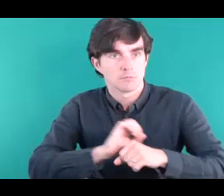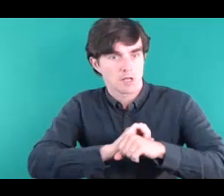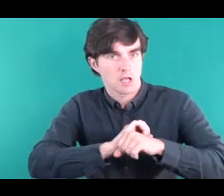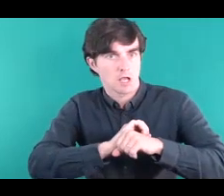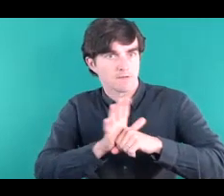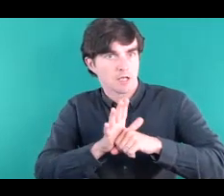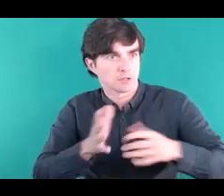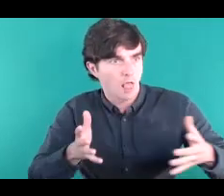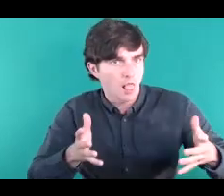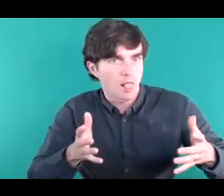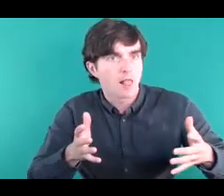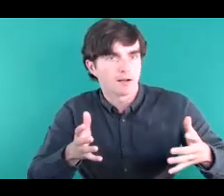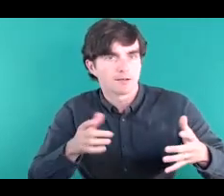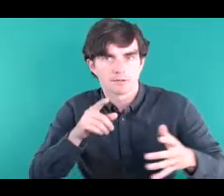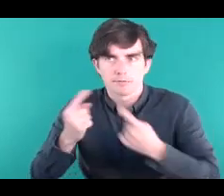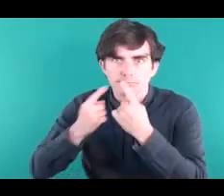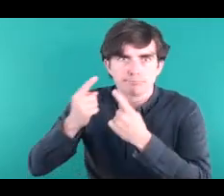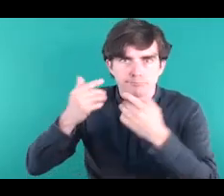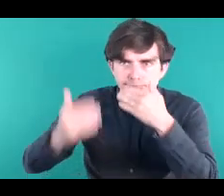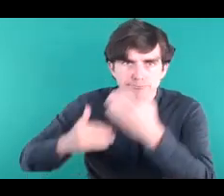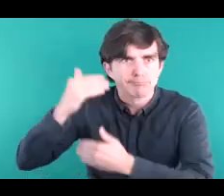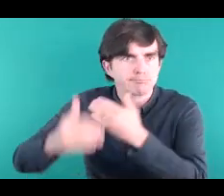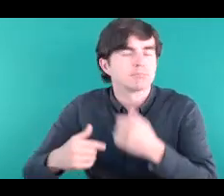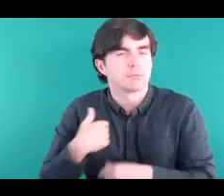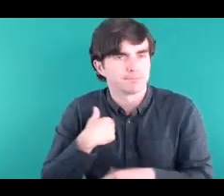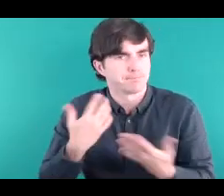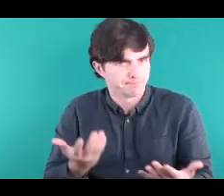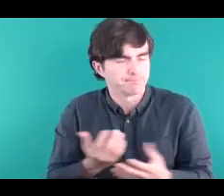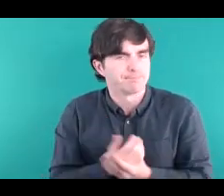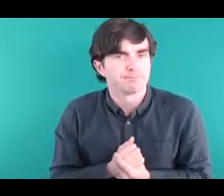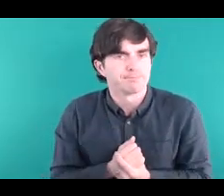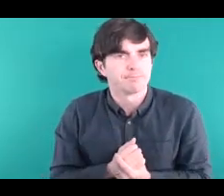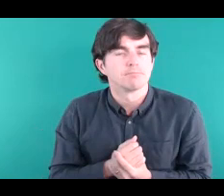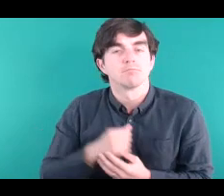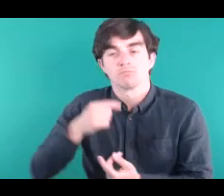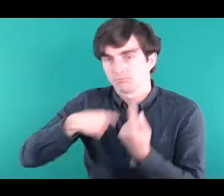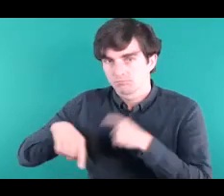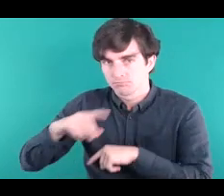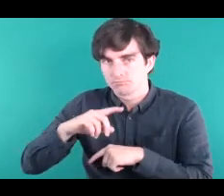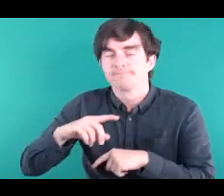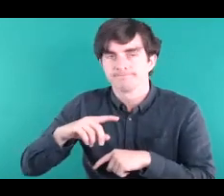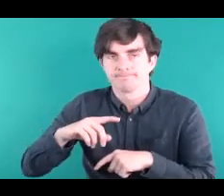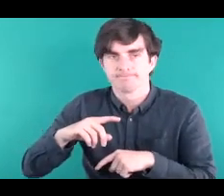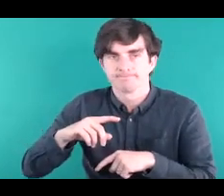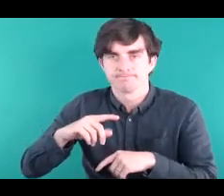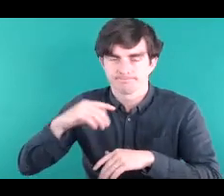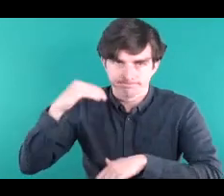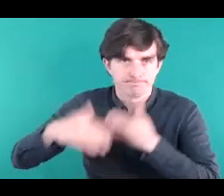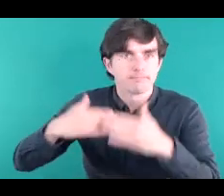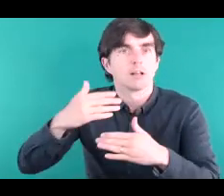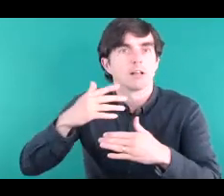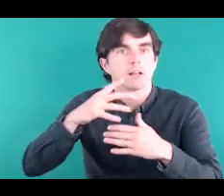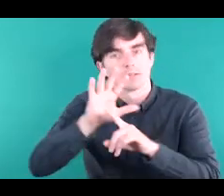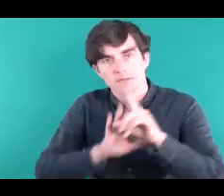to do a national survey looking at how COVID-19